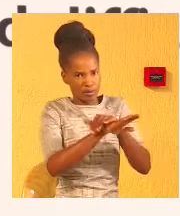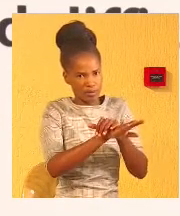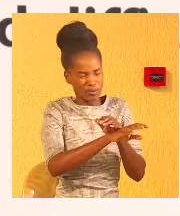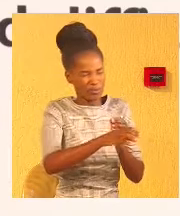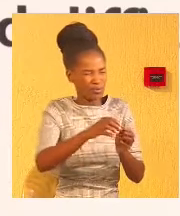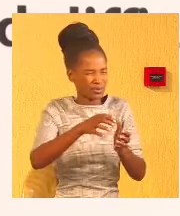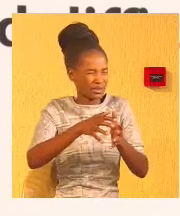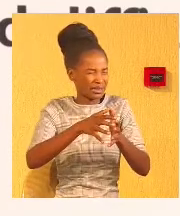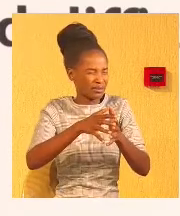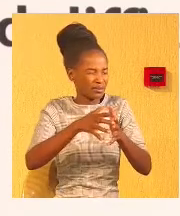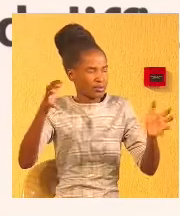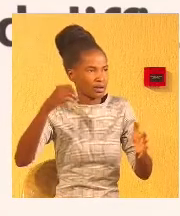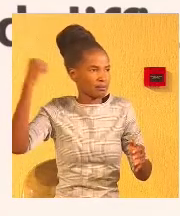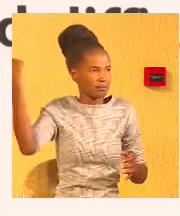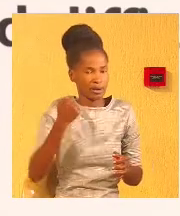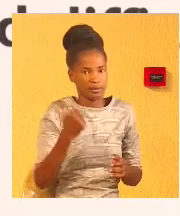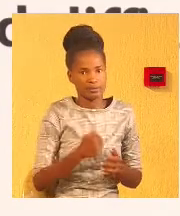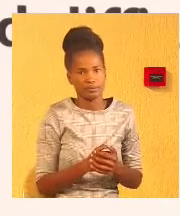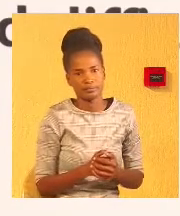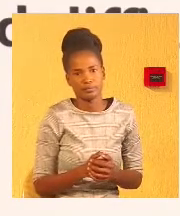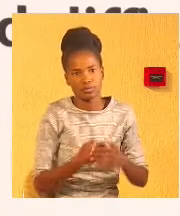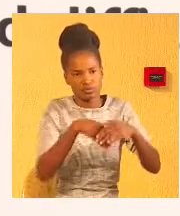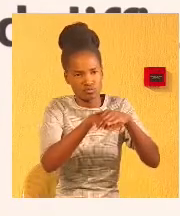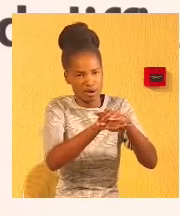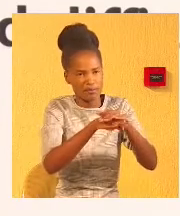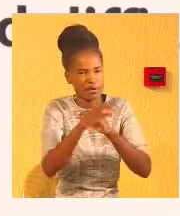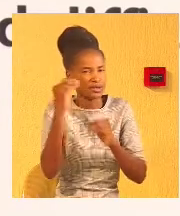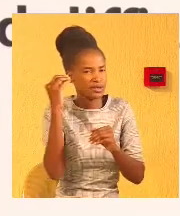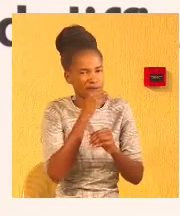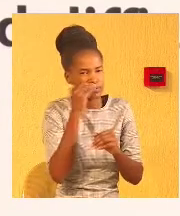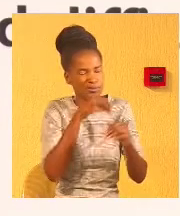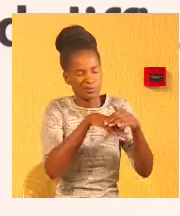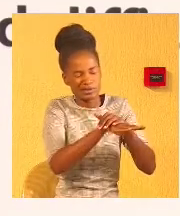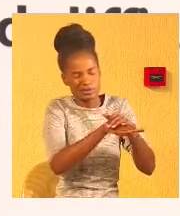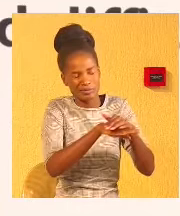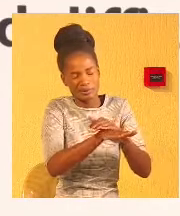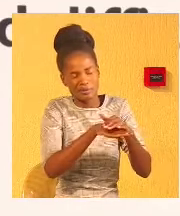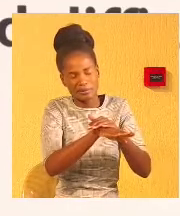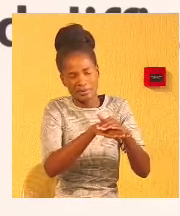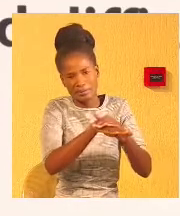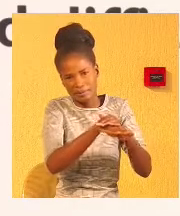22,900 tons, or metric tons, that can be kept there of grains.